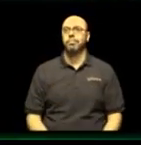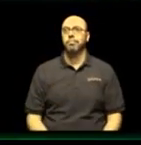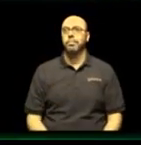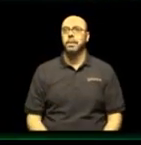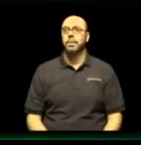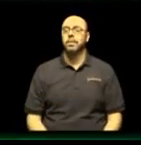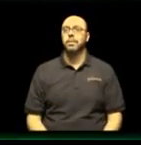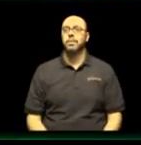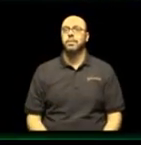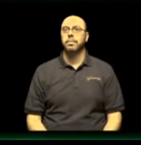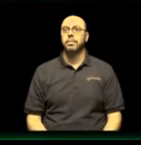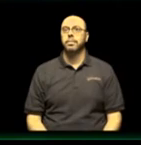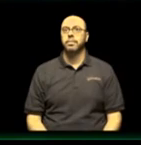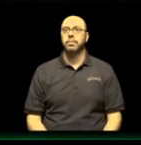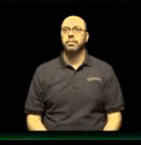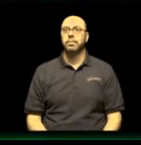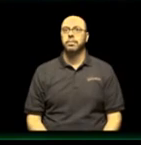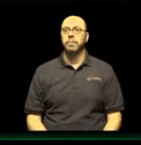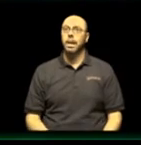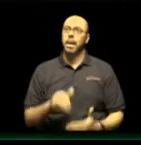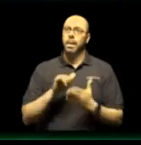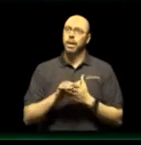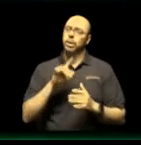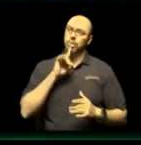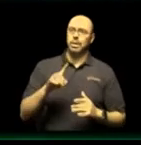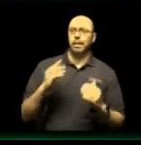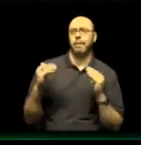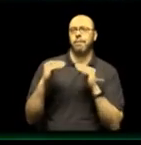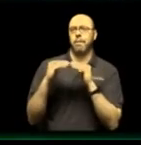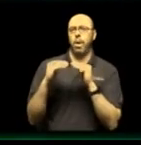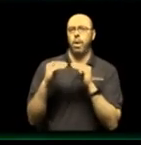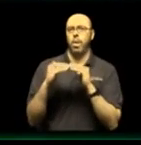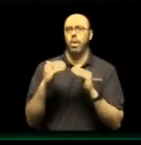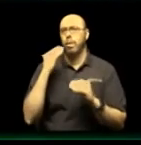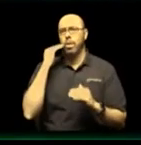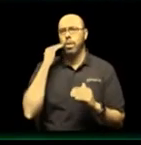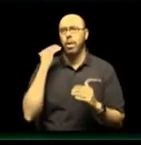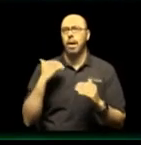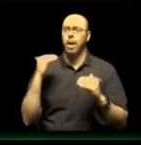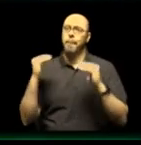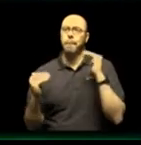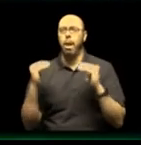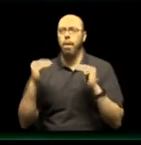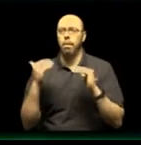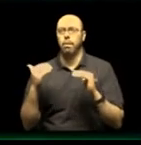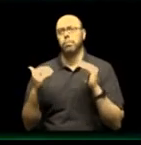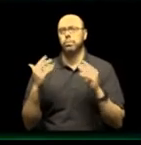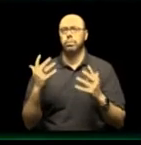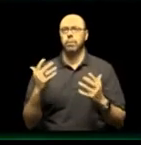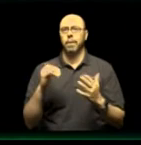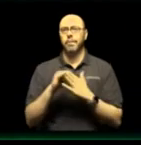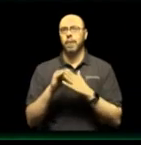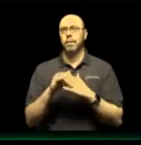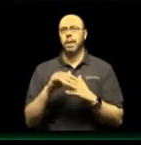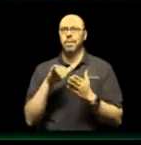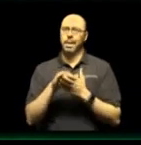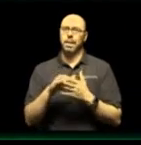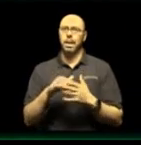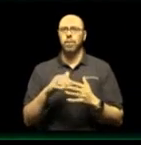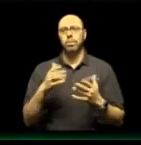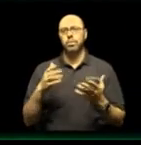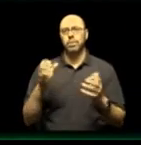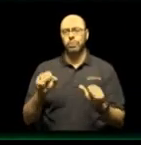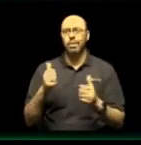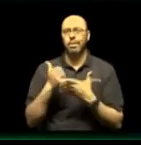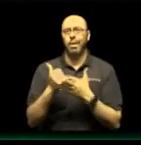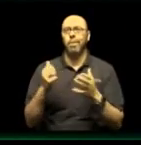good philosophy. Right. That's just good. Be there, you know. Balance yourself and respect. Who are they? You know.